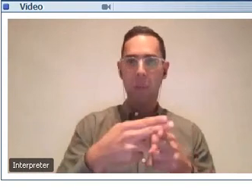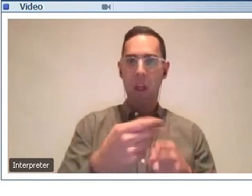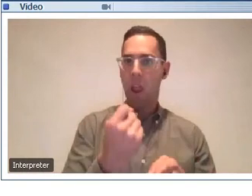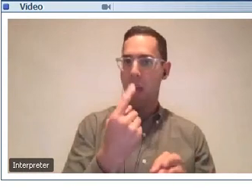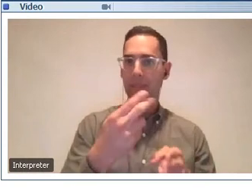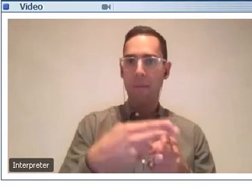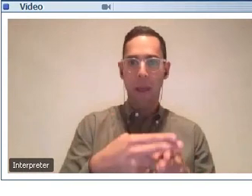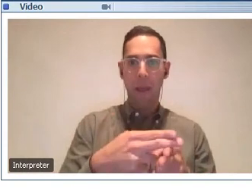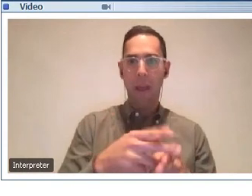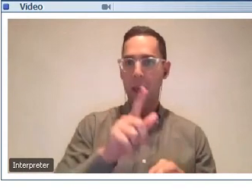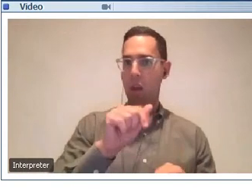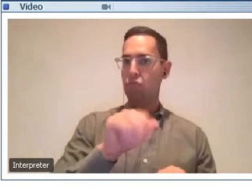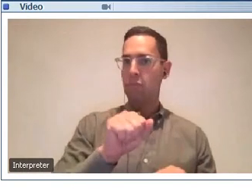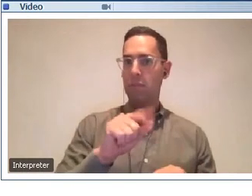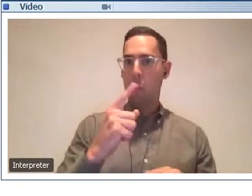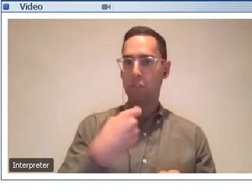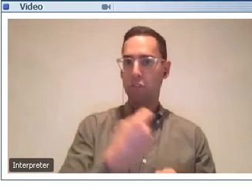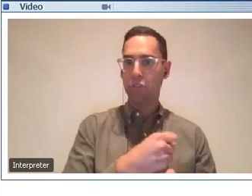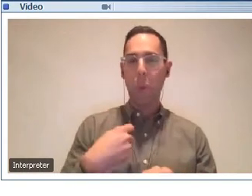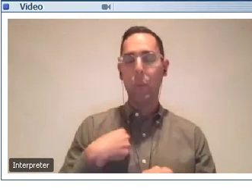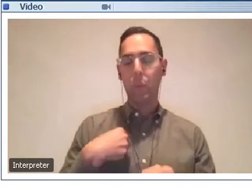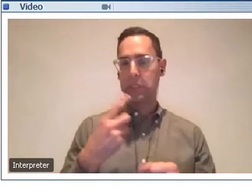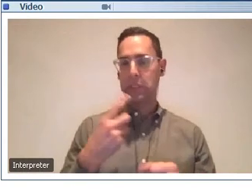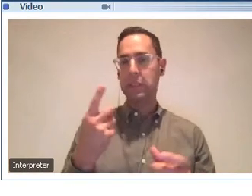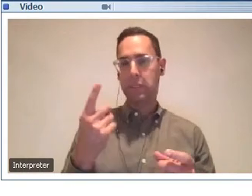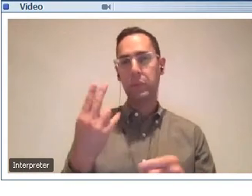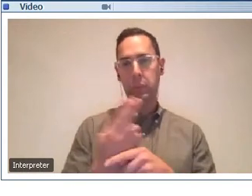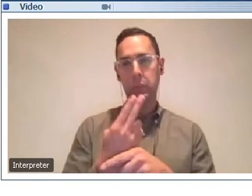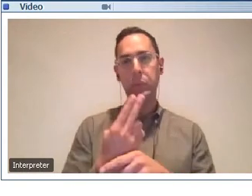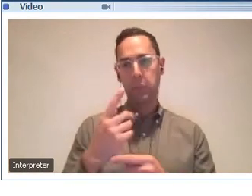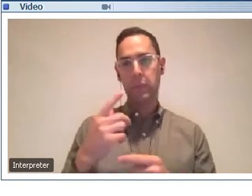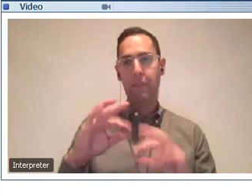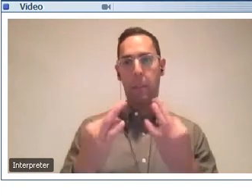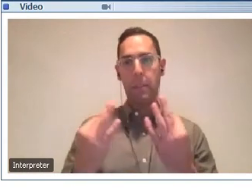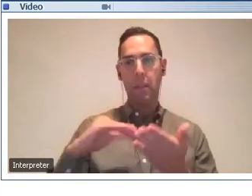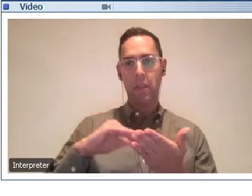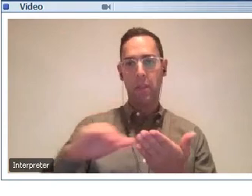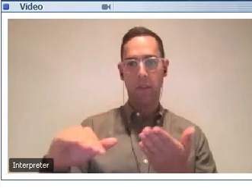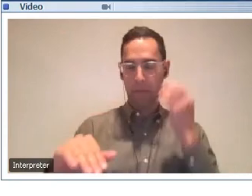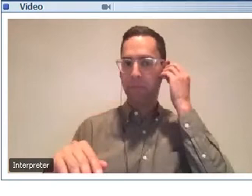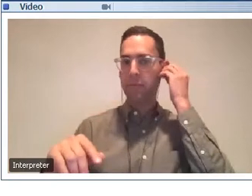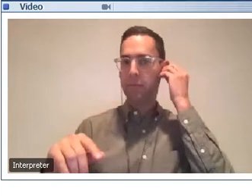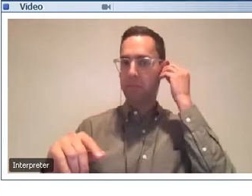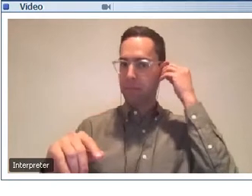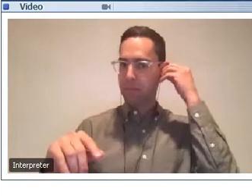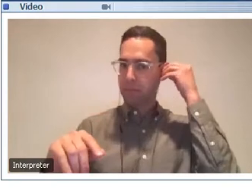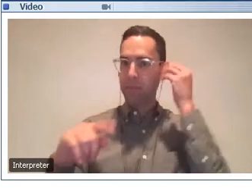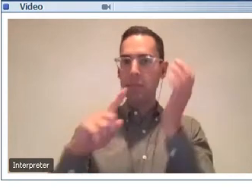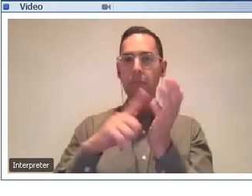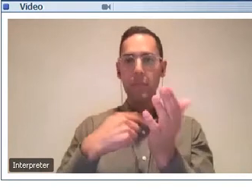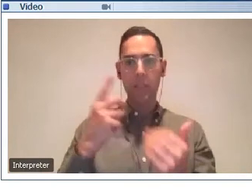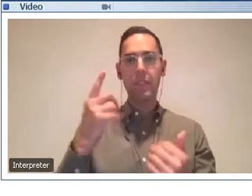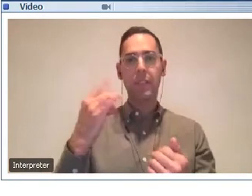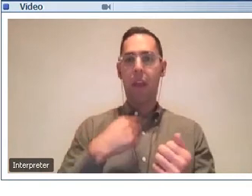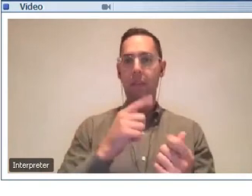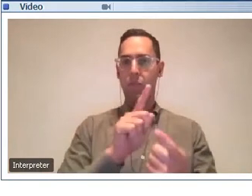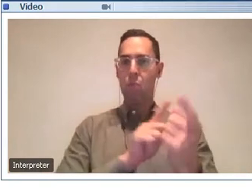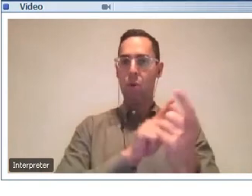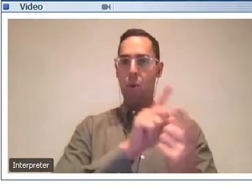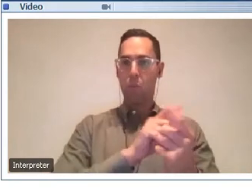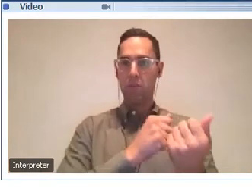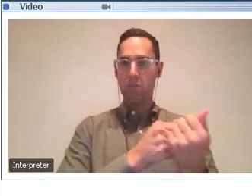end up with in-home one-on-one support. But unpaid leave, and this was under the Family Medical Leave Act,